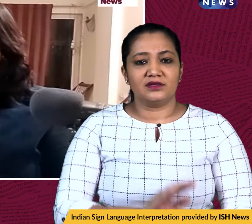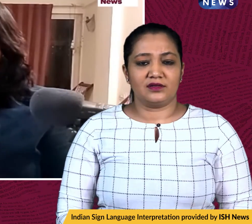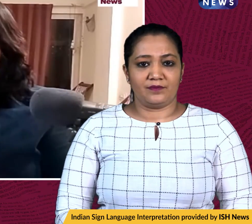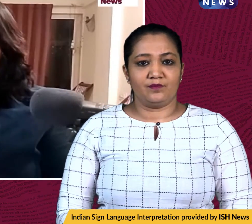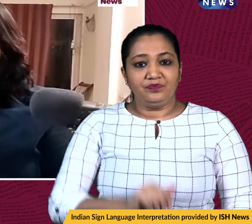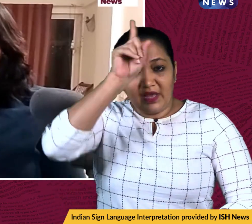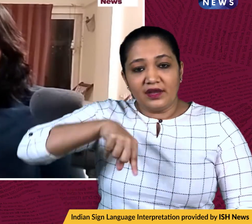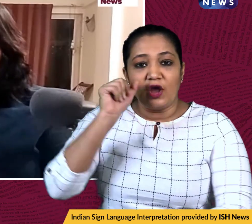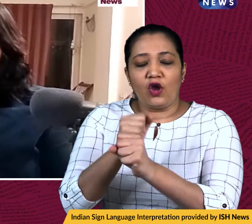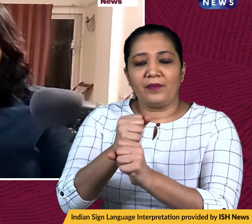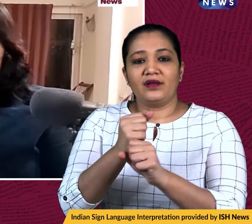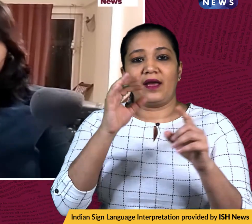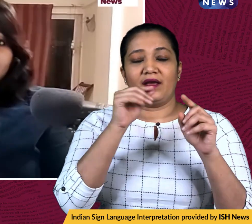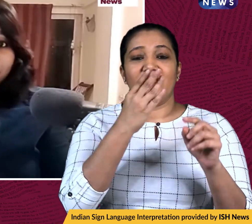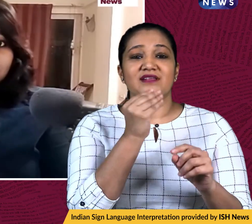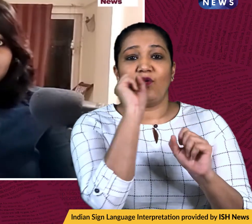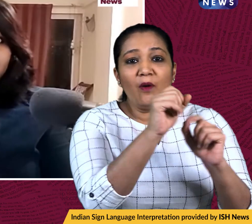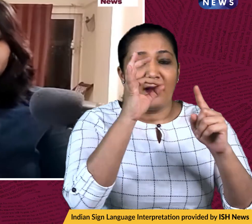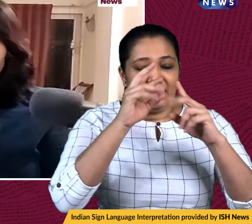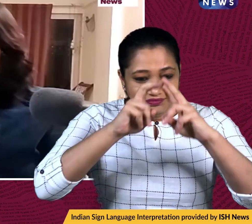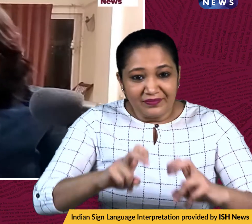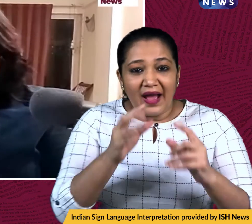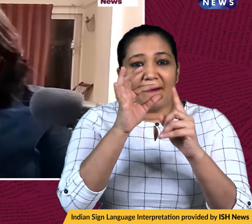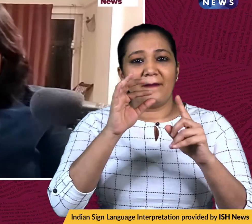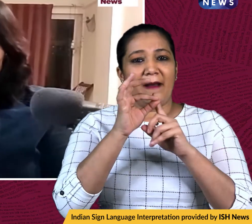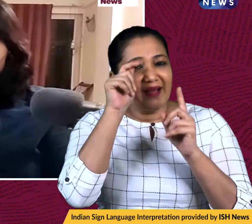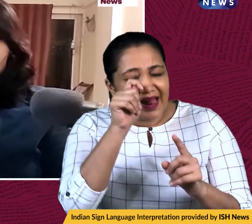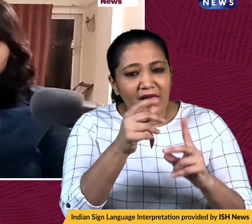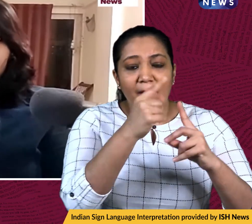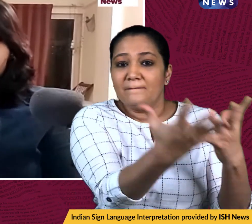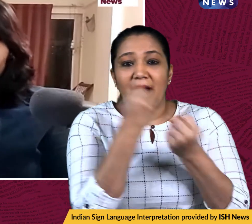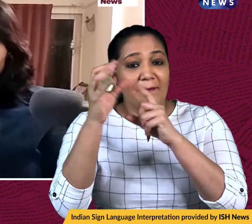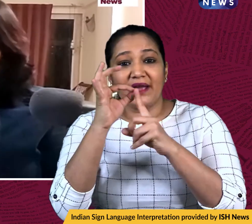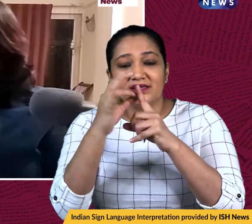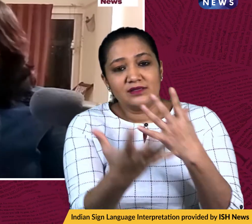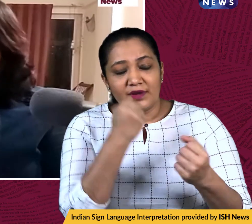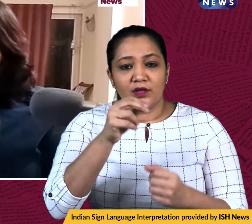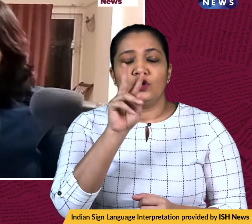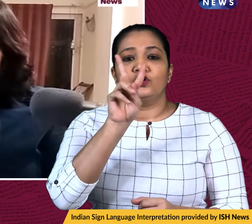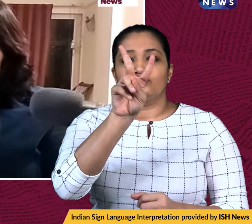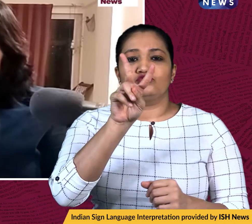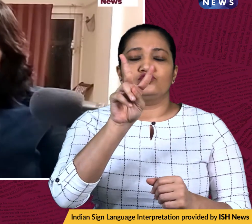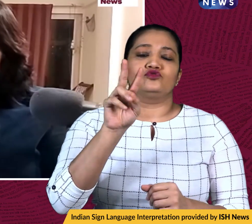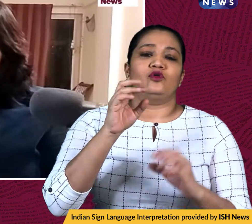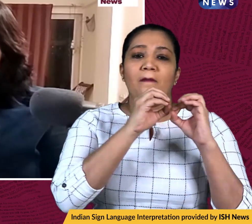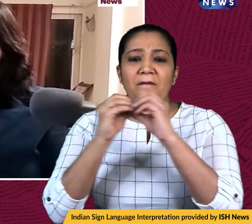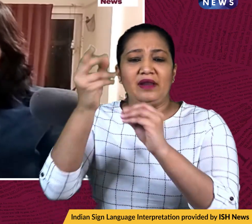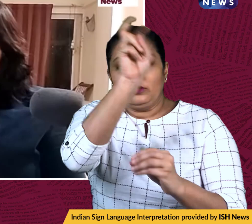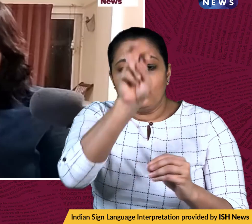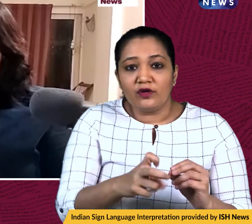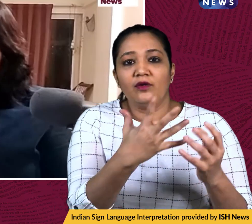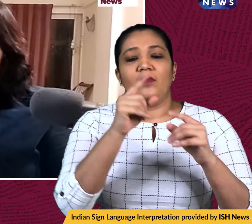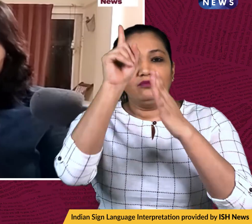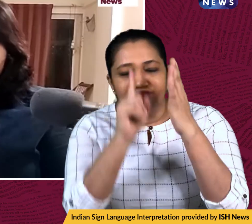Indian government bought Israeli spyware Pegasus in 2017 as part of a $2 billion package